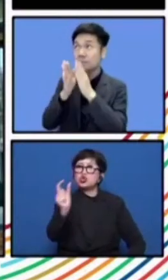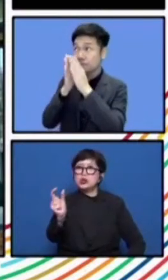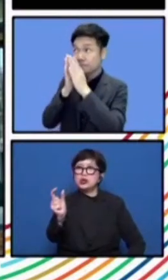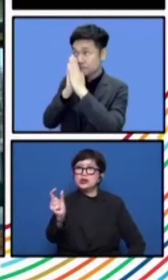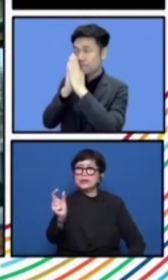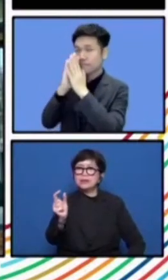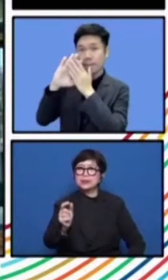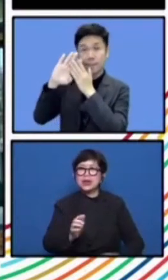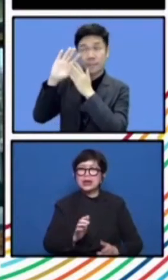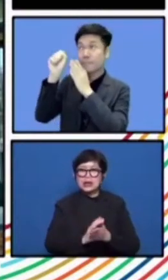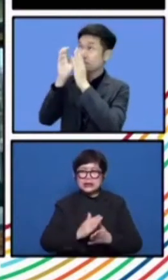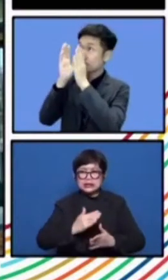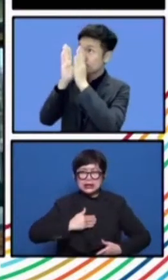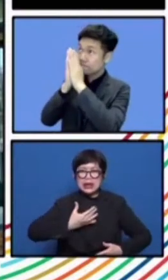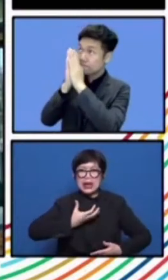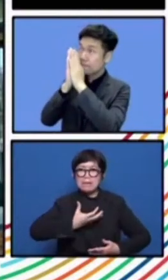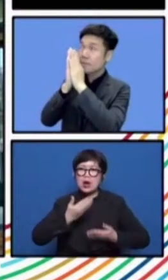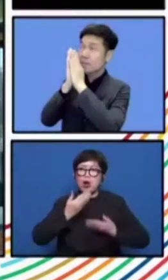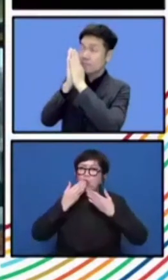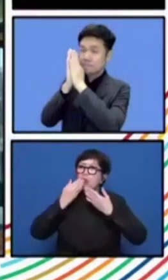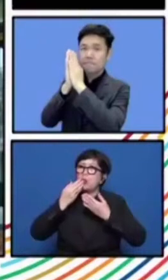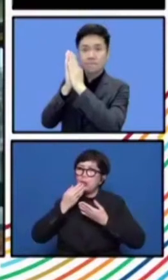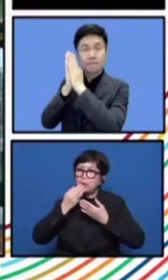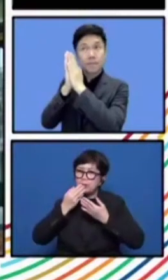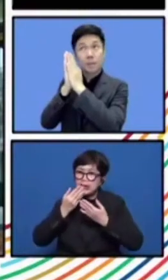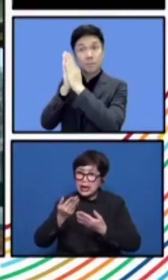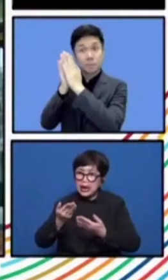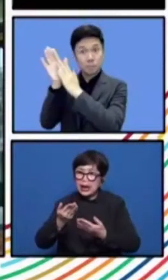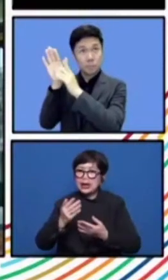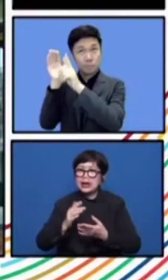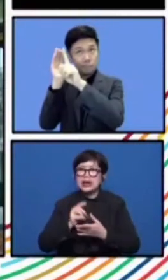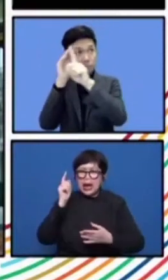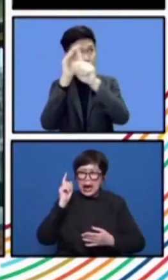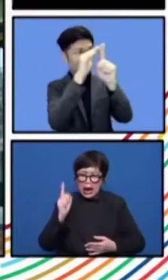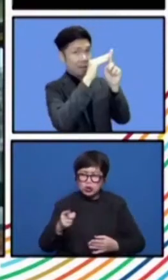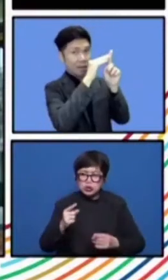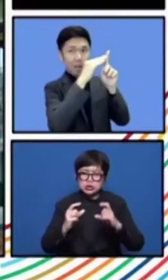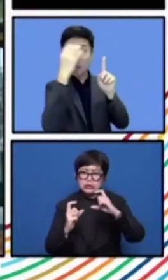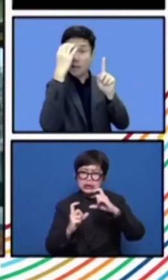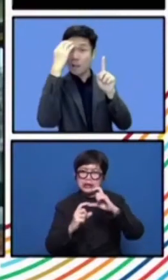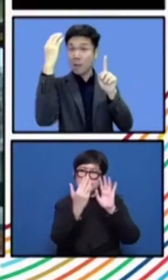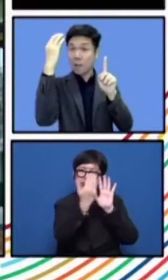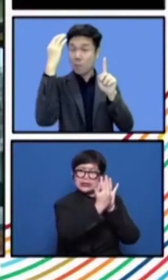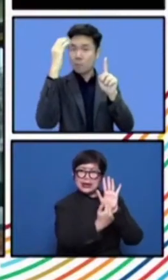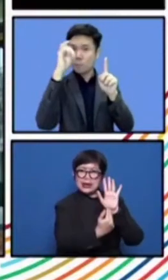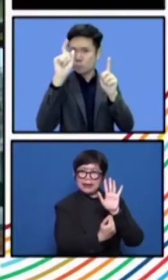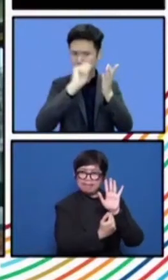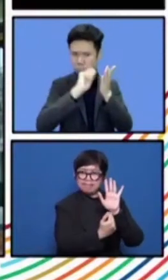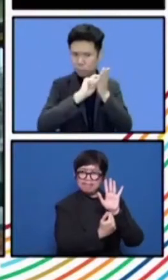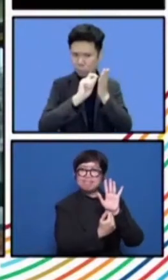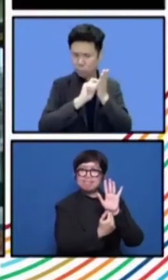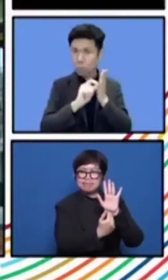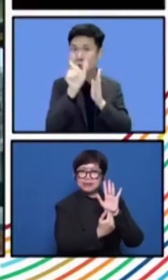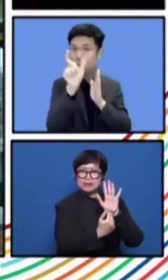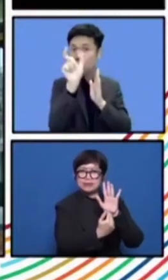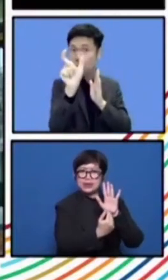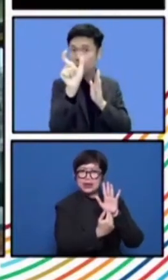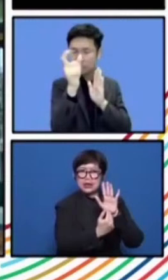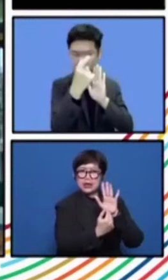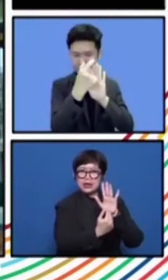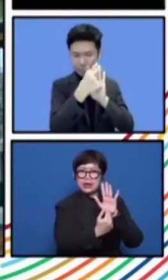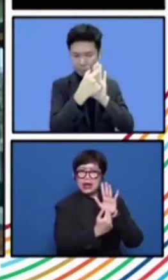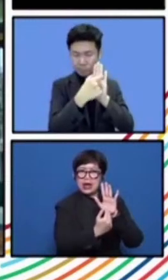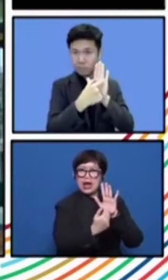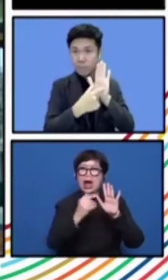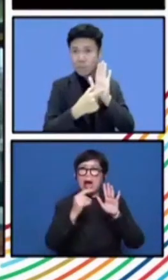should help the nation to standardize the details terminology details should come